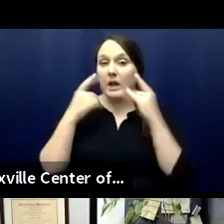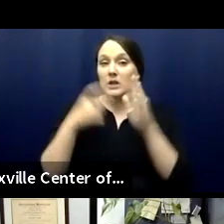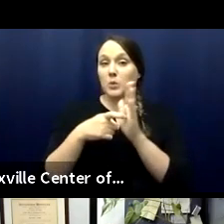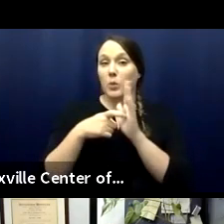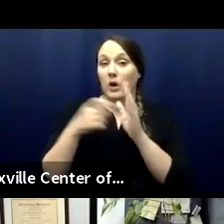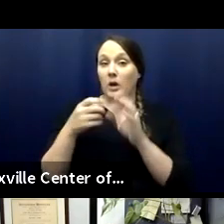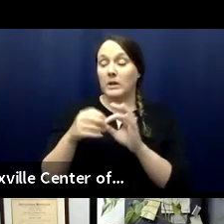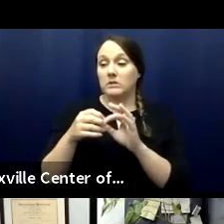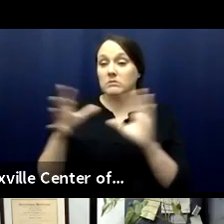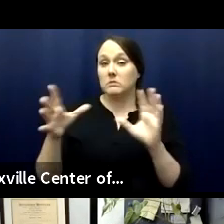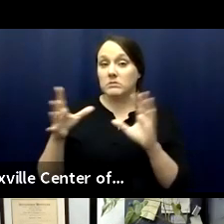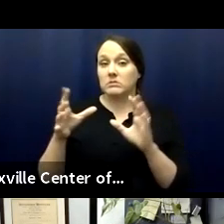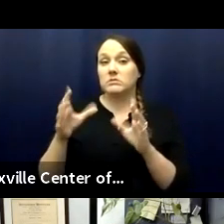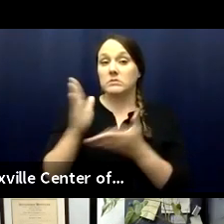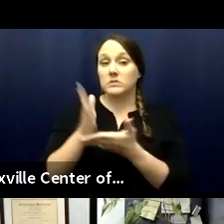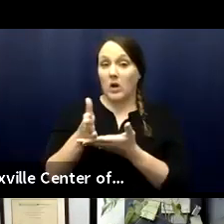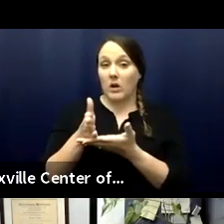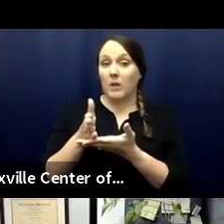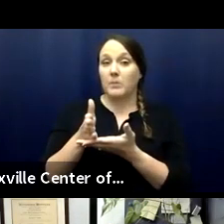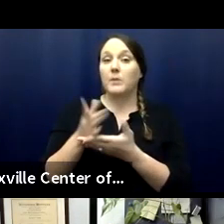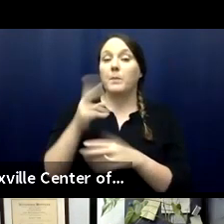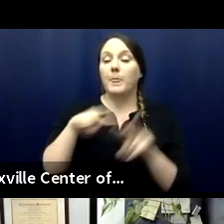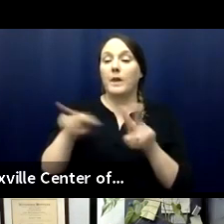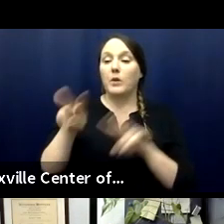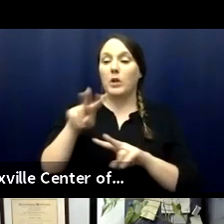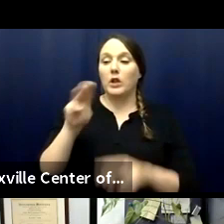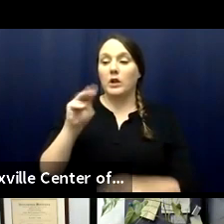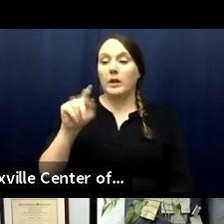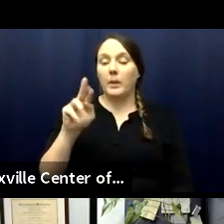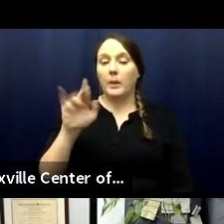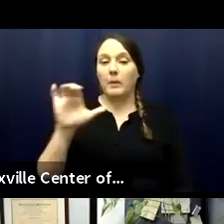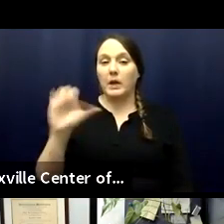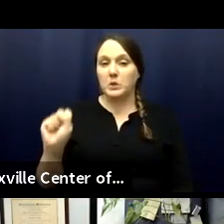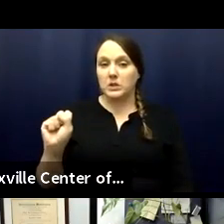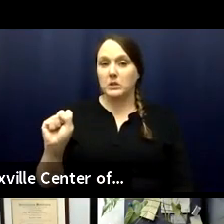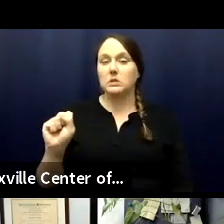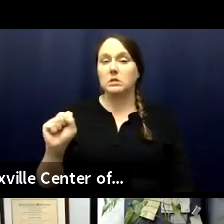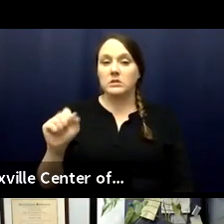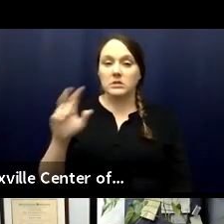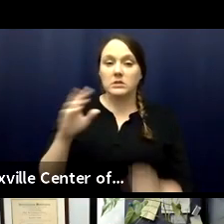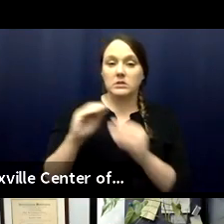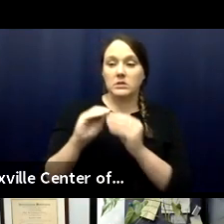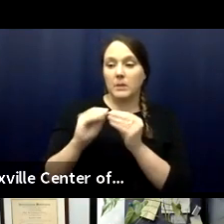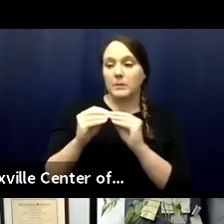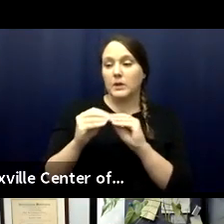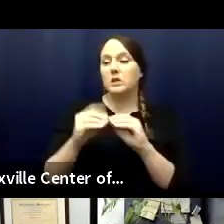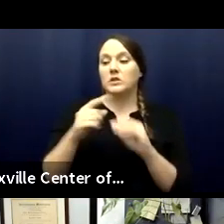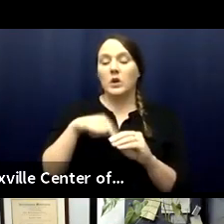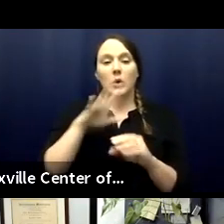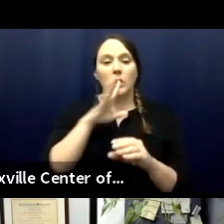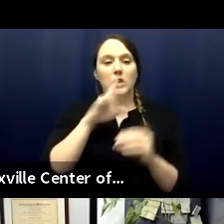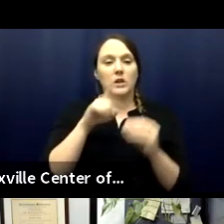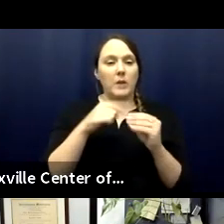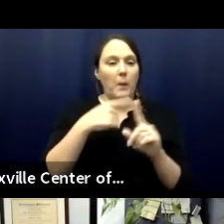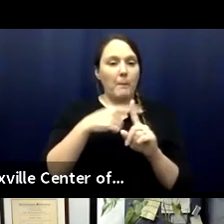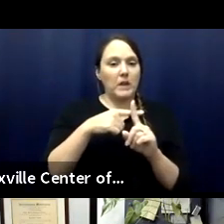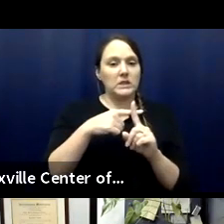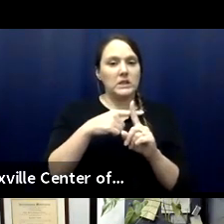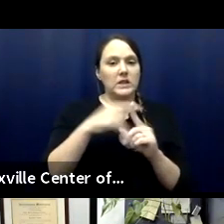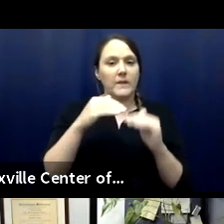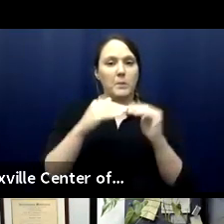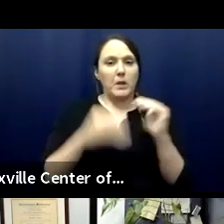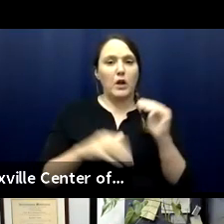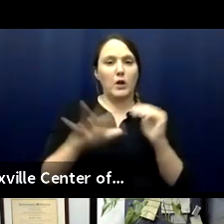lifted and look at their metrics. I know we've talked in the past a little bit about positivity falling below